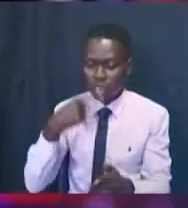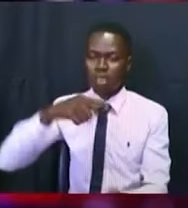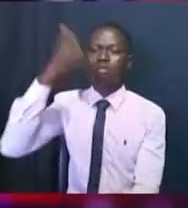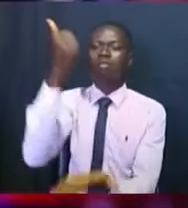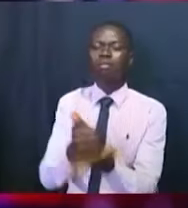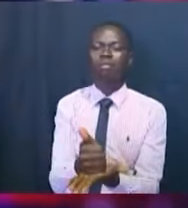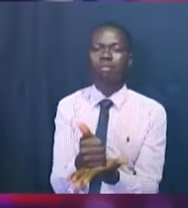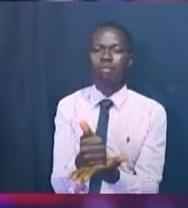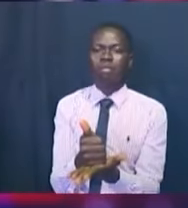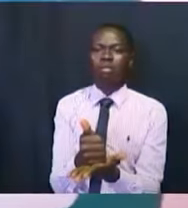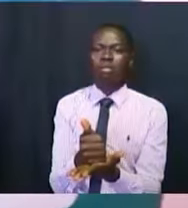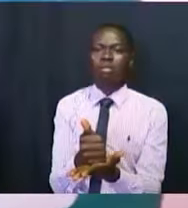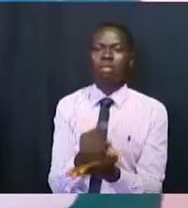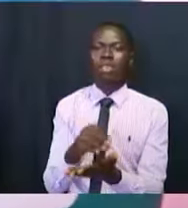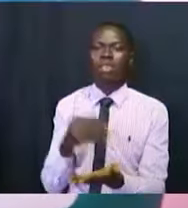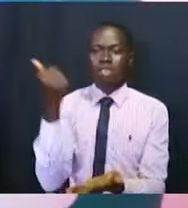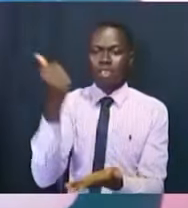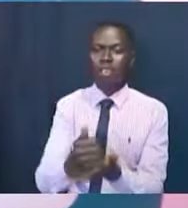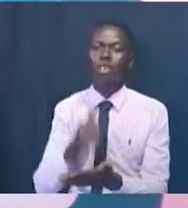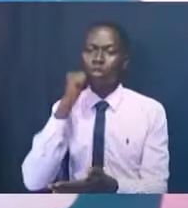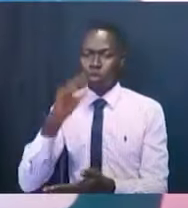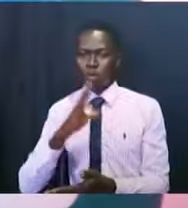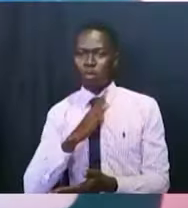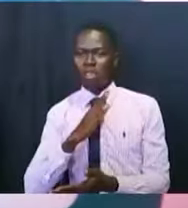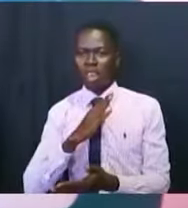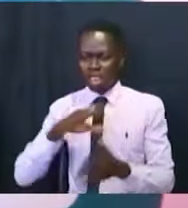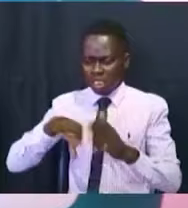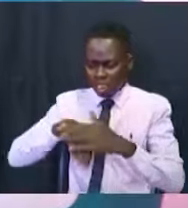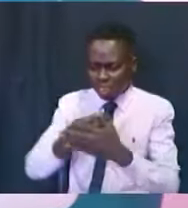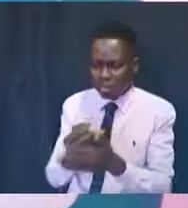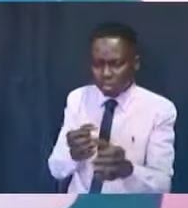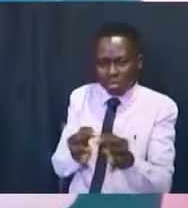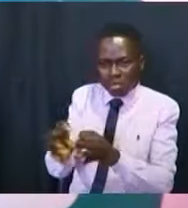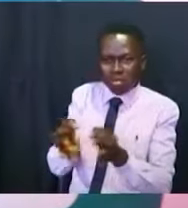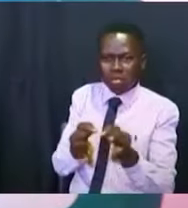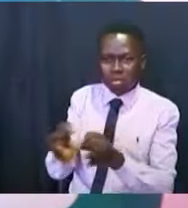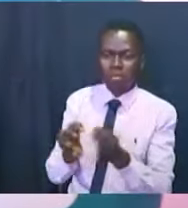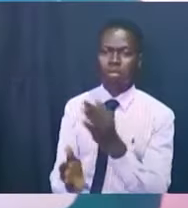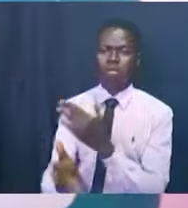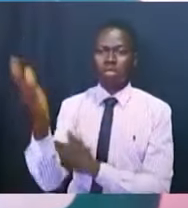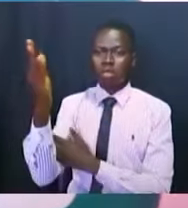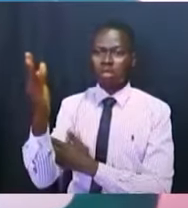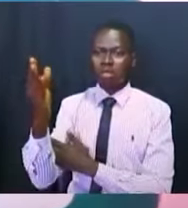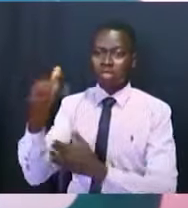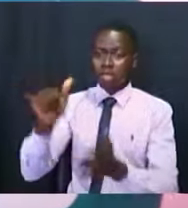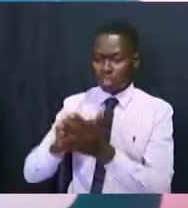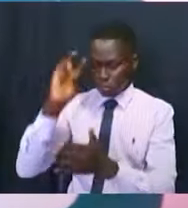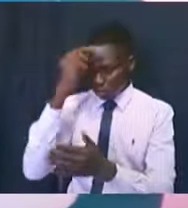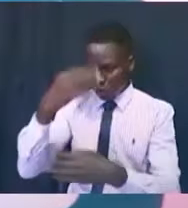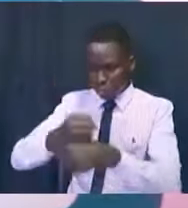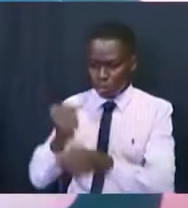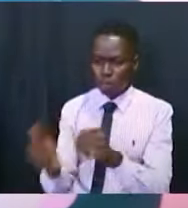amen and a woman. And the way he described God, he made God nothing. He made God